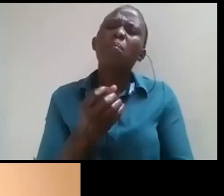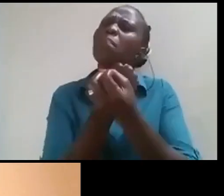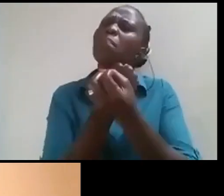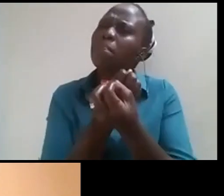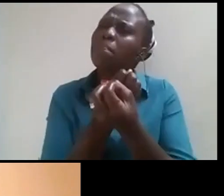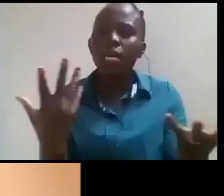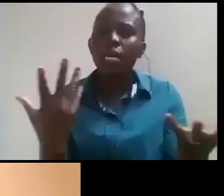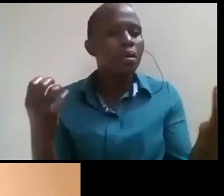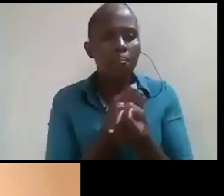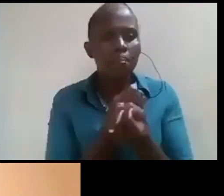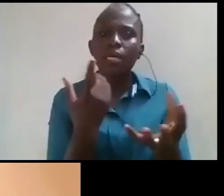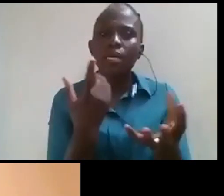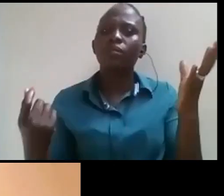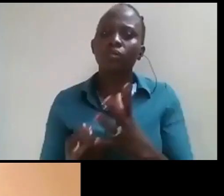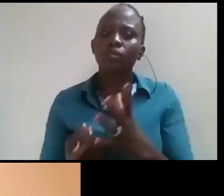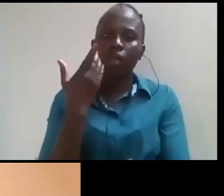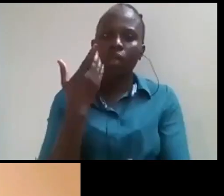one is